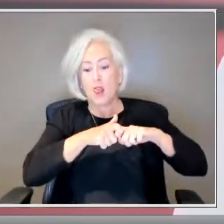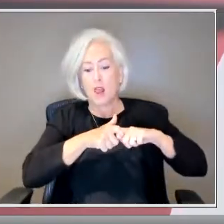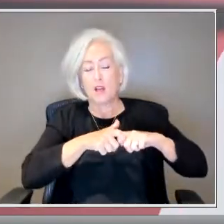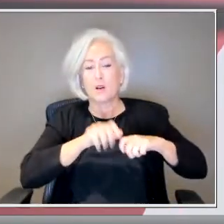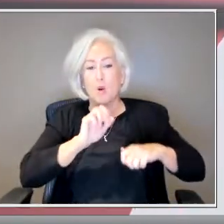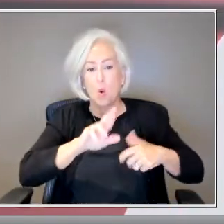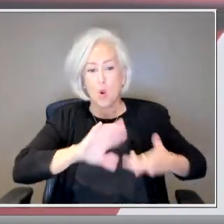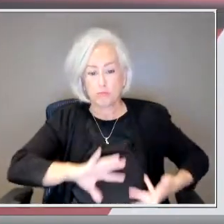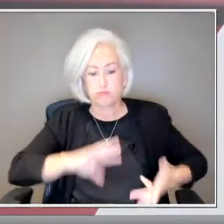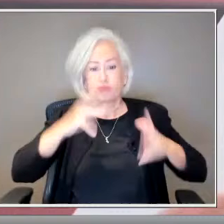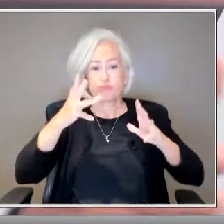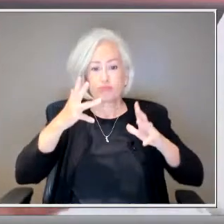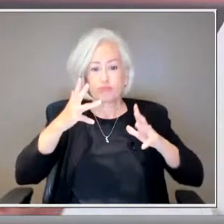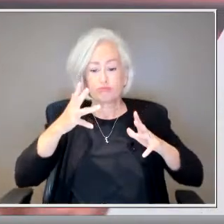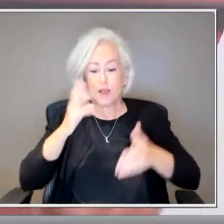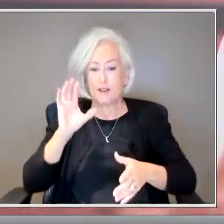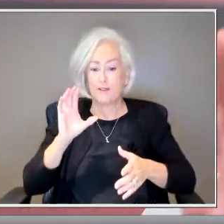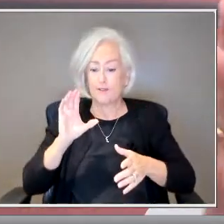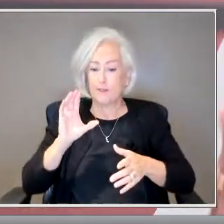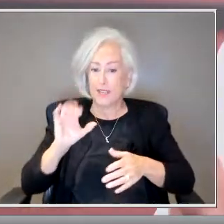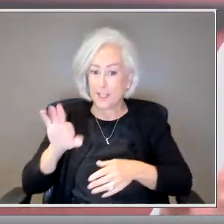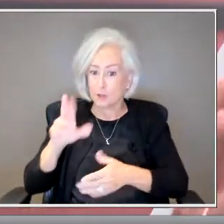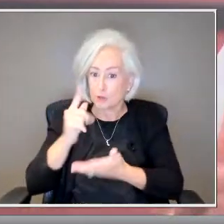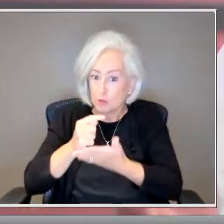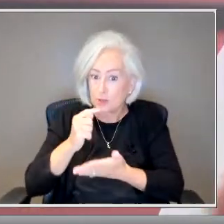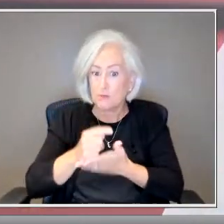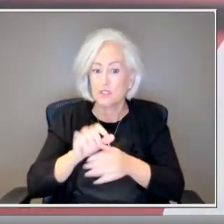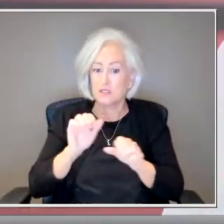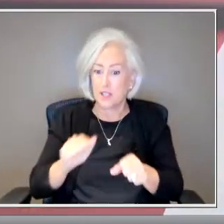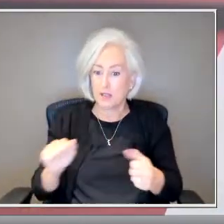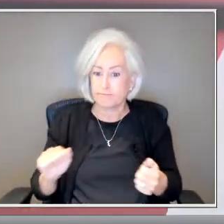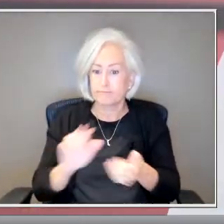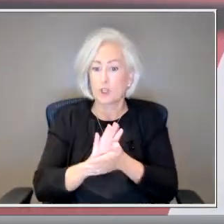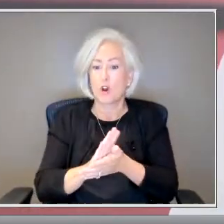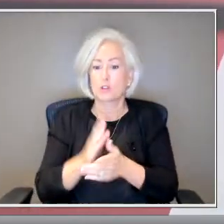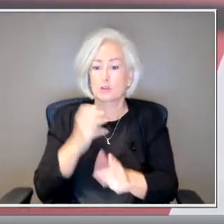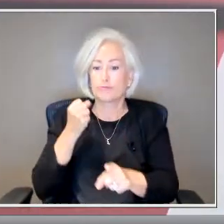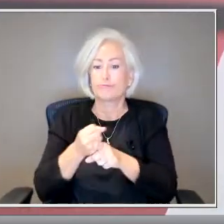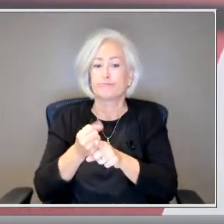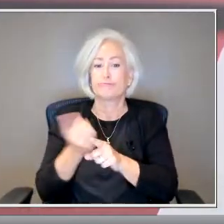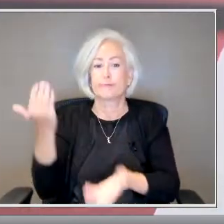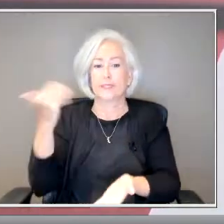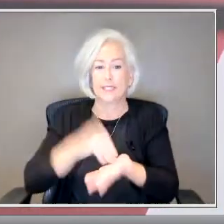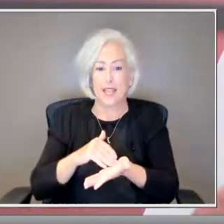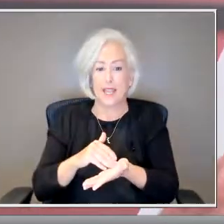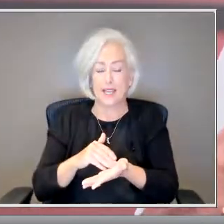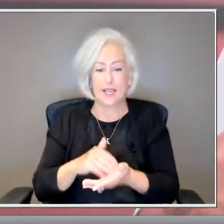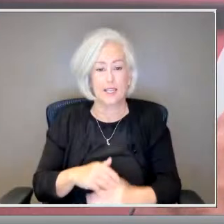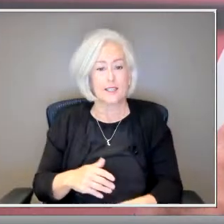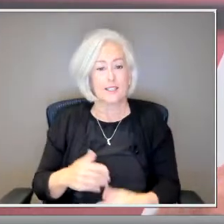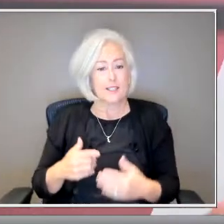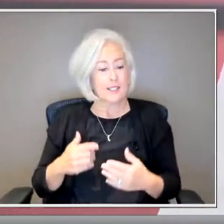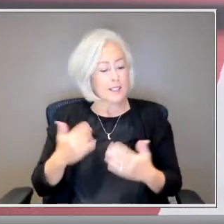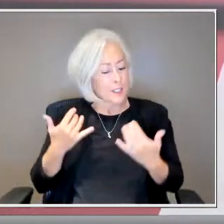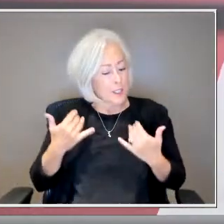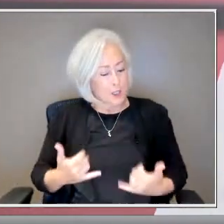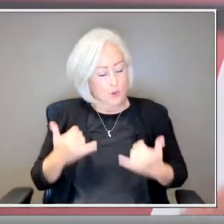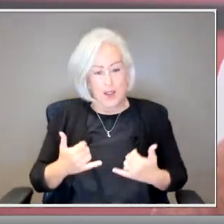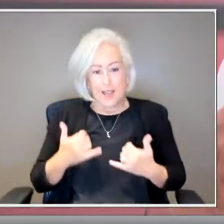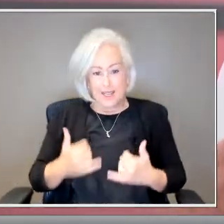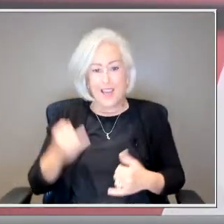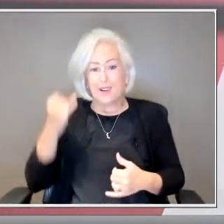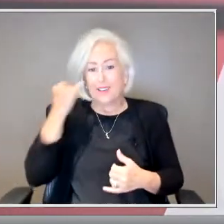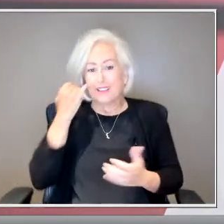recurrence. So she's this far. Usually, if you're going to get more Herceptin trouble, it would have shown up by